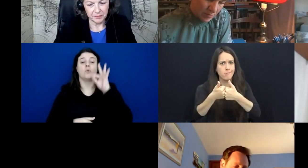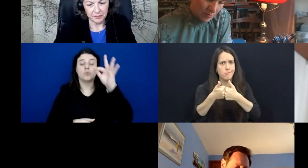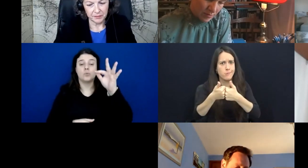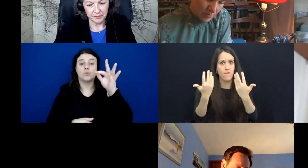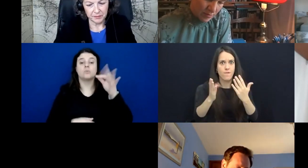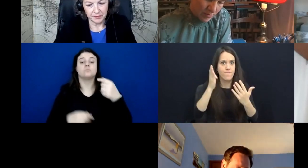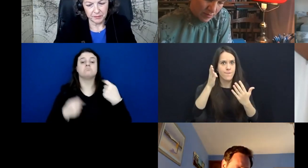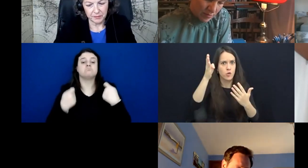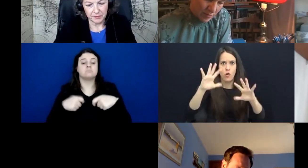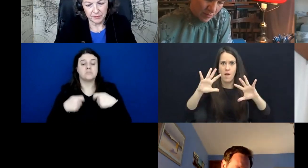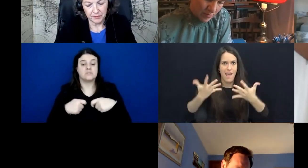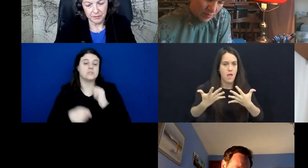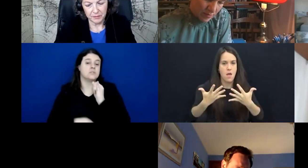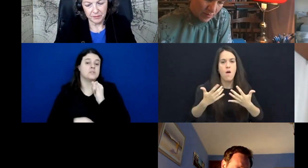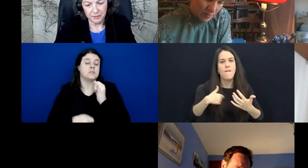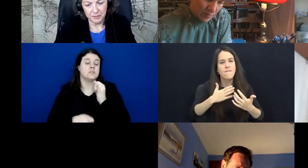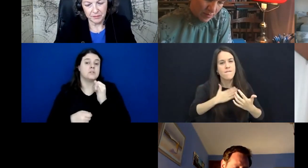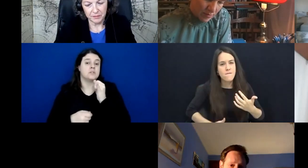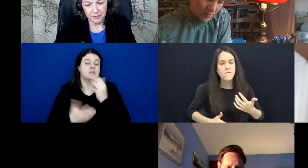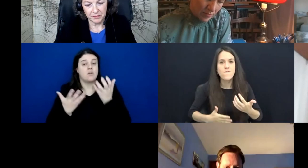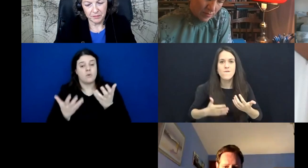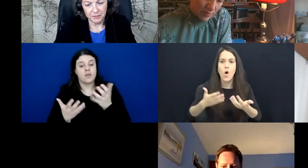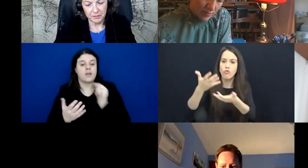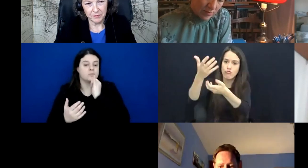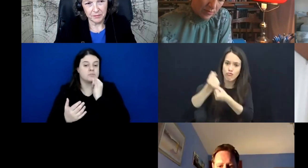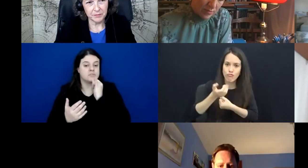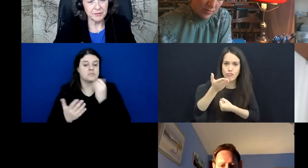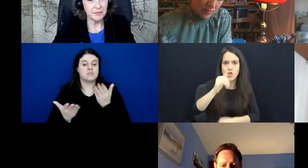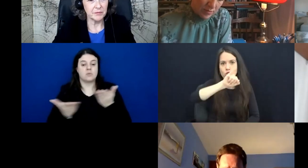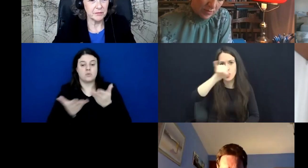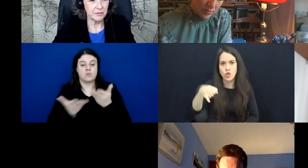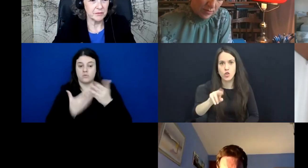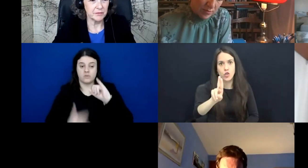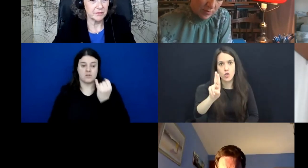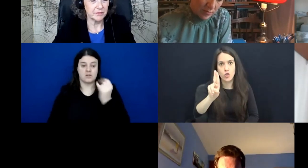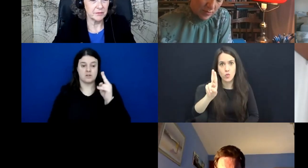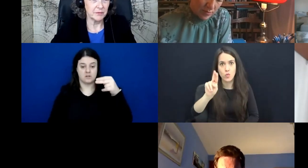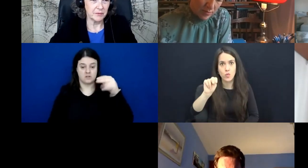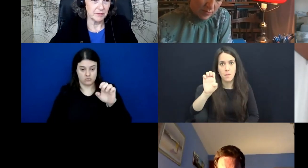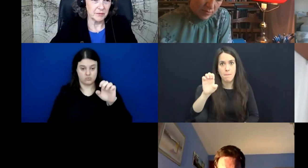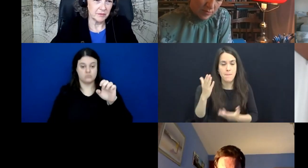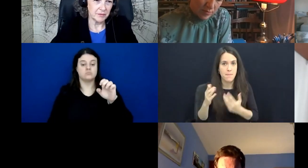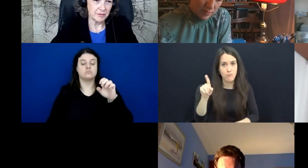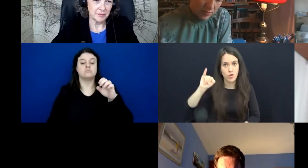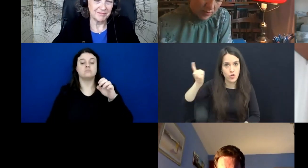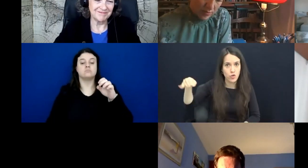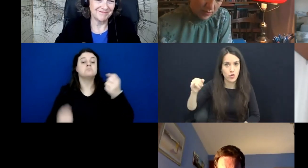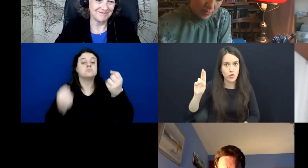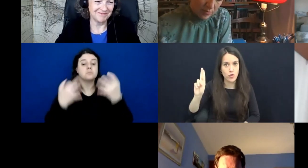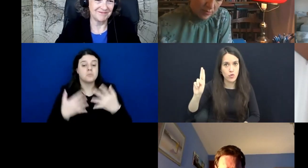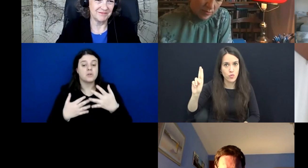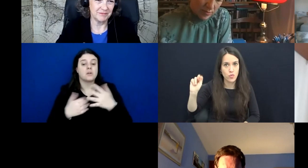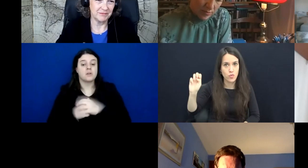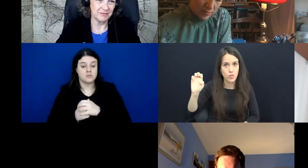And I'd like to invite June to reply to this, and it would be great to hear some more from you, June, really, with